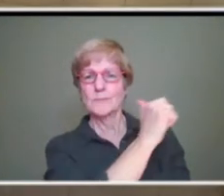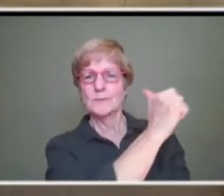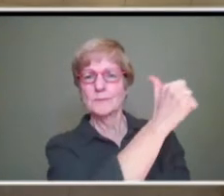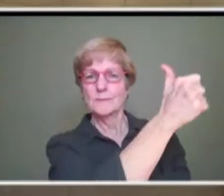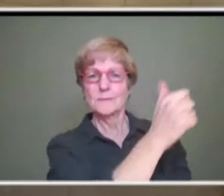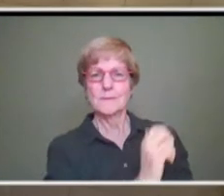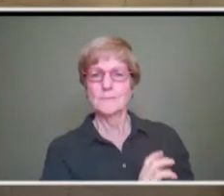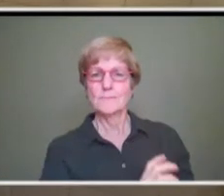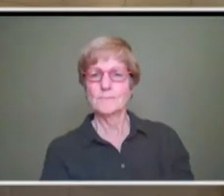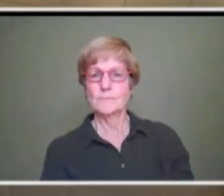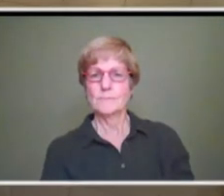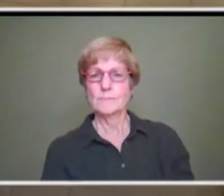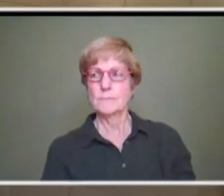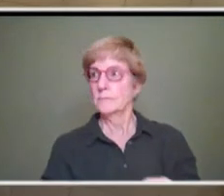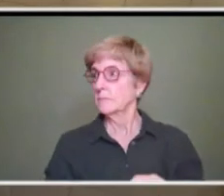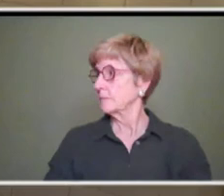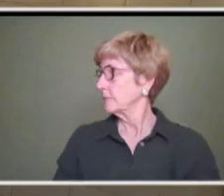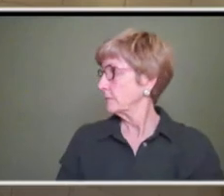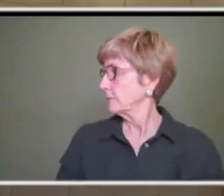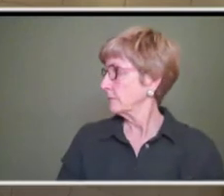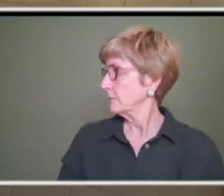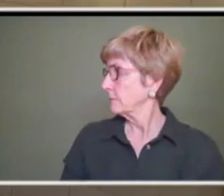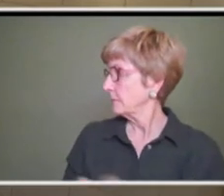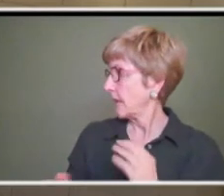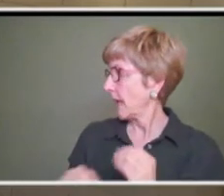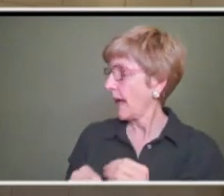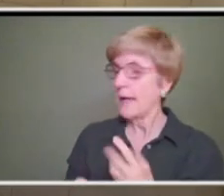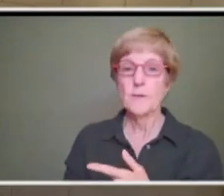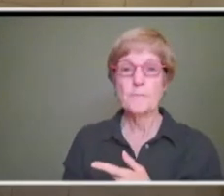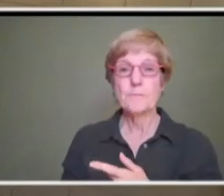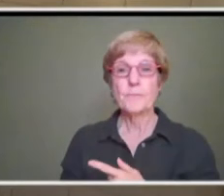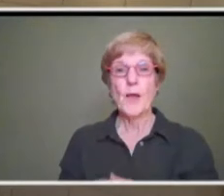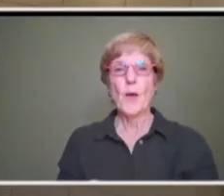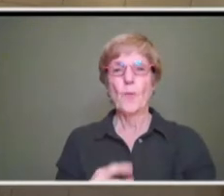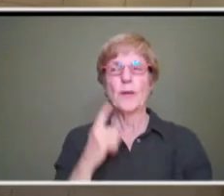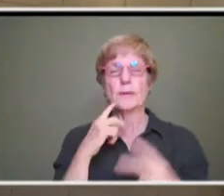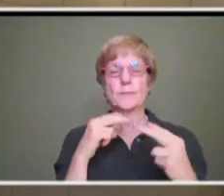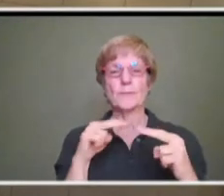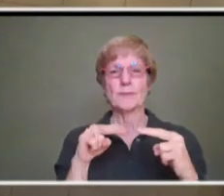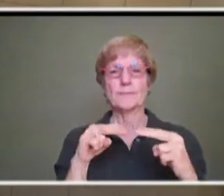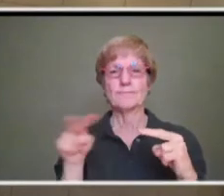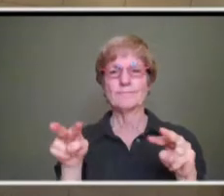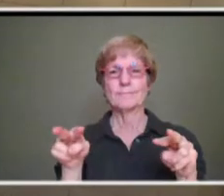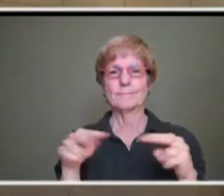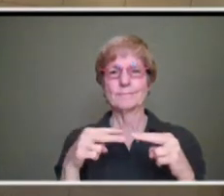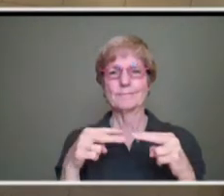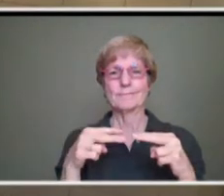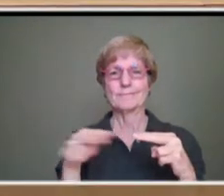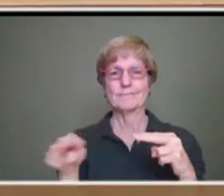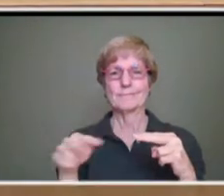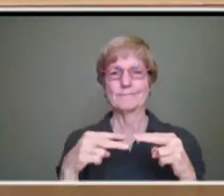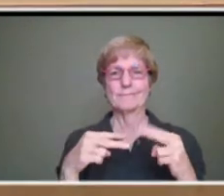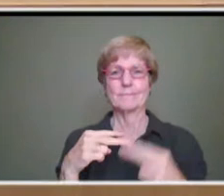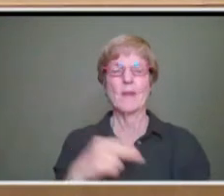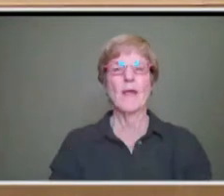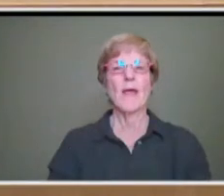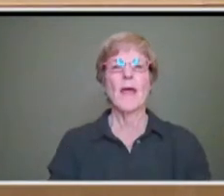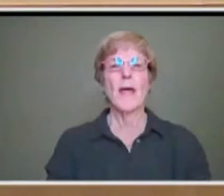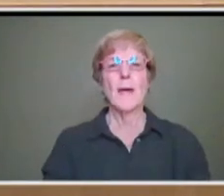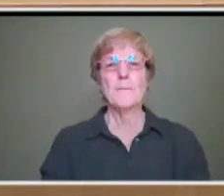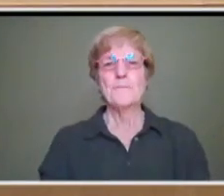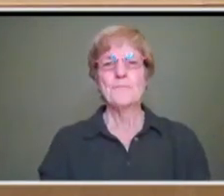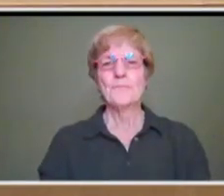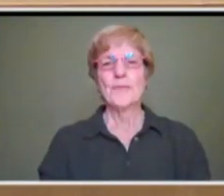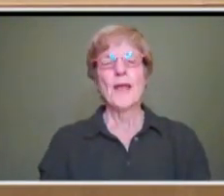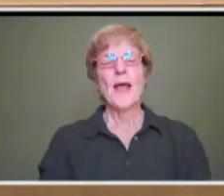he's looking at you I didn't know if you had something else I could feel them look at that I try not to look over I